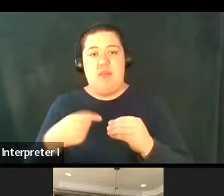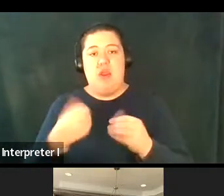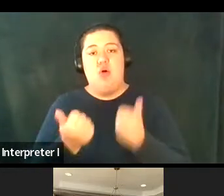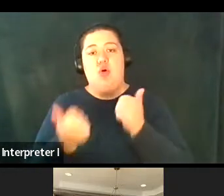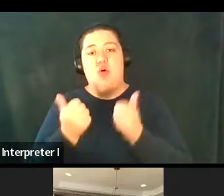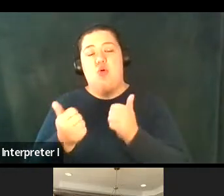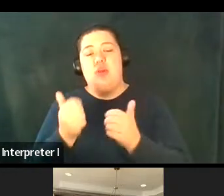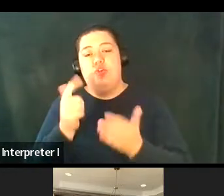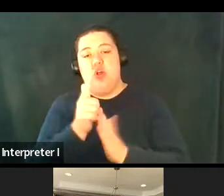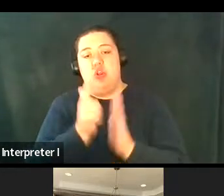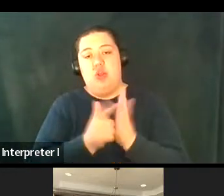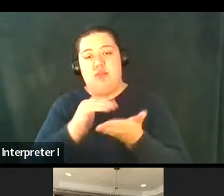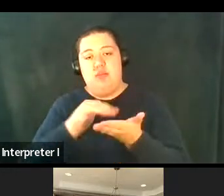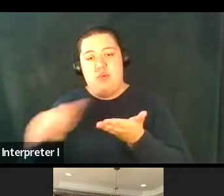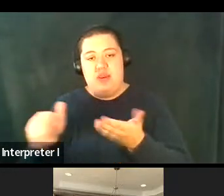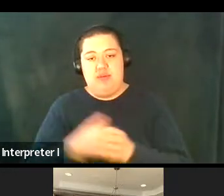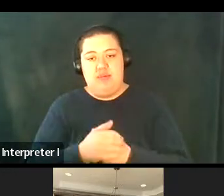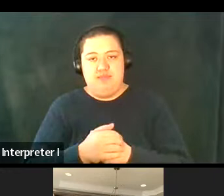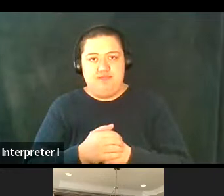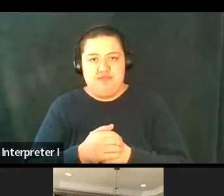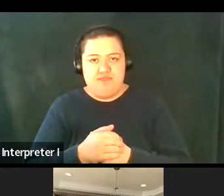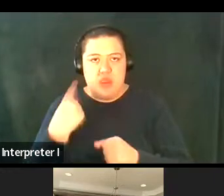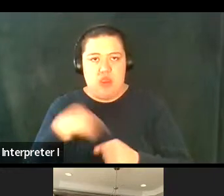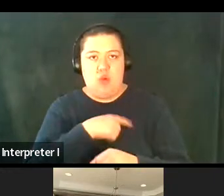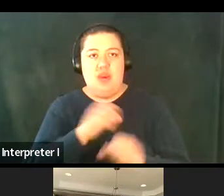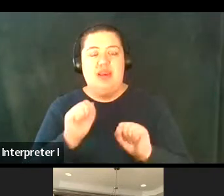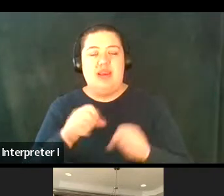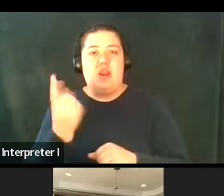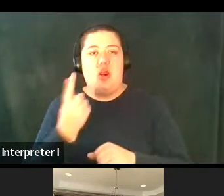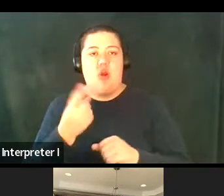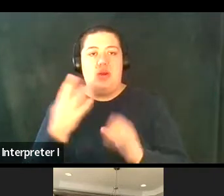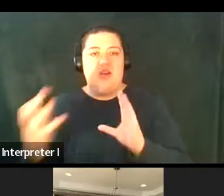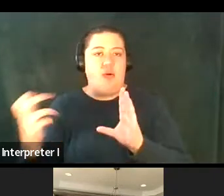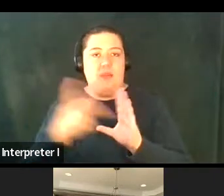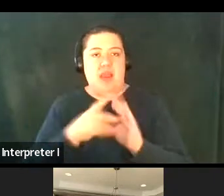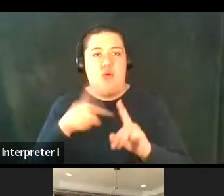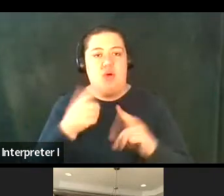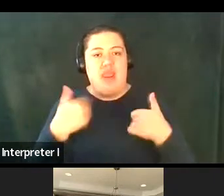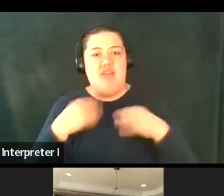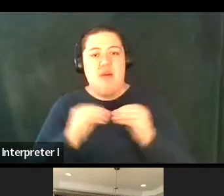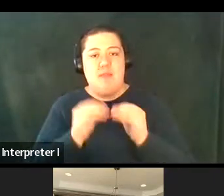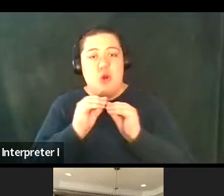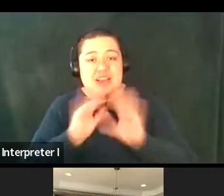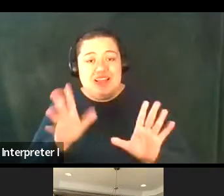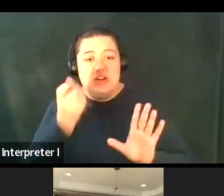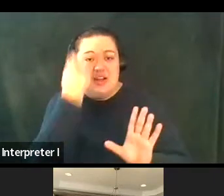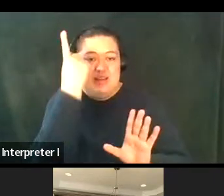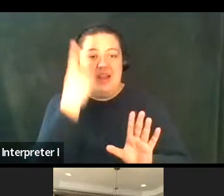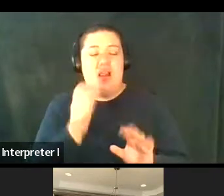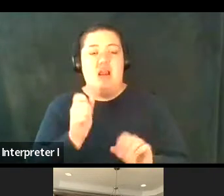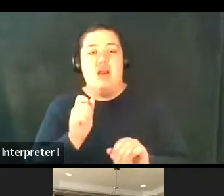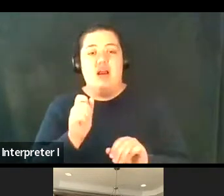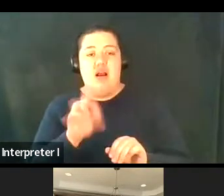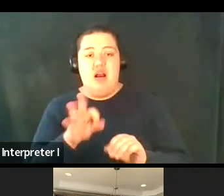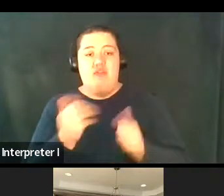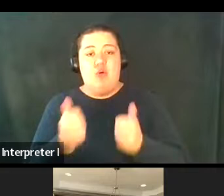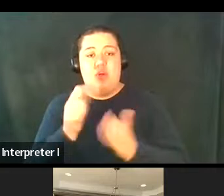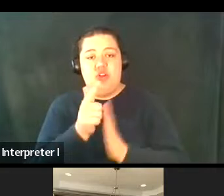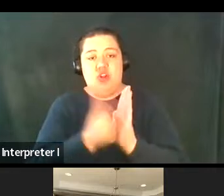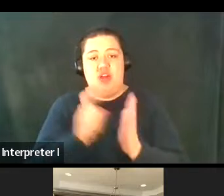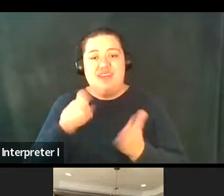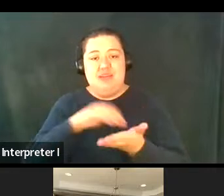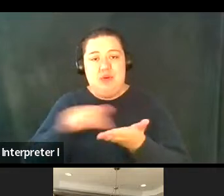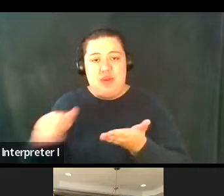being waived. We can always revisit this when we have a clearer picture of which laws must be waived, and I hope